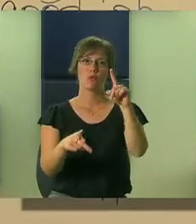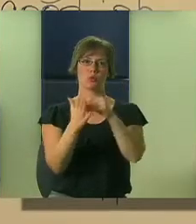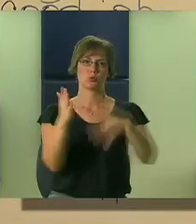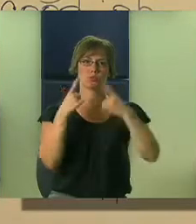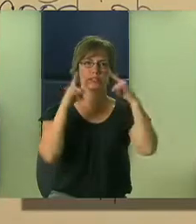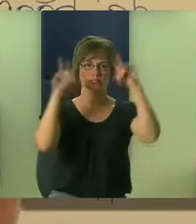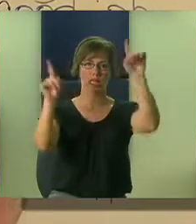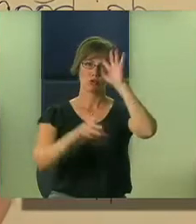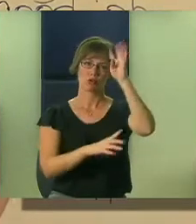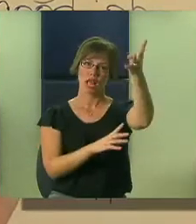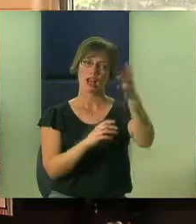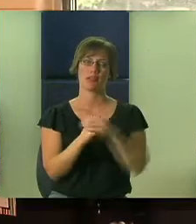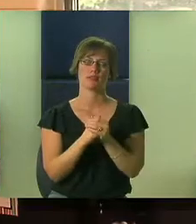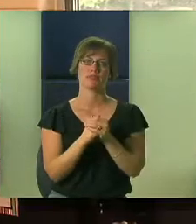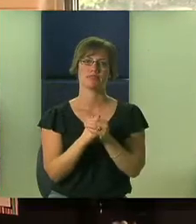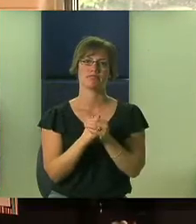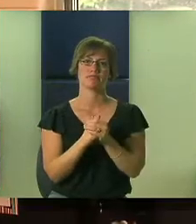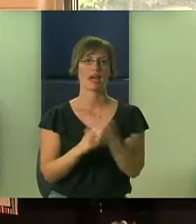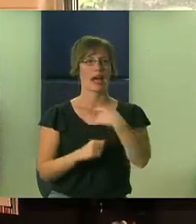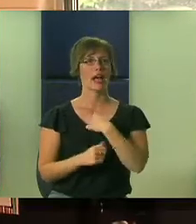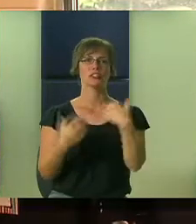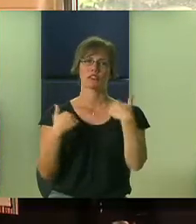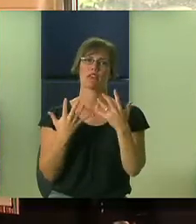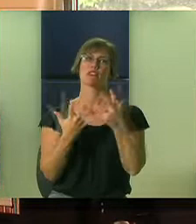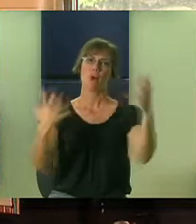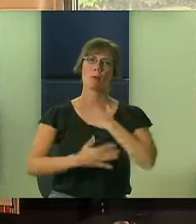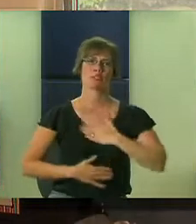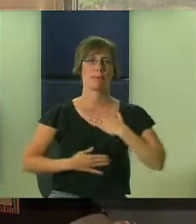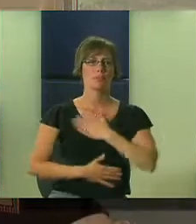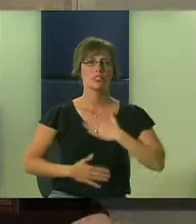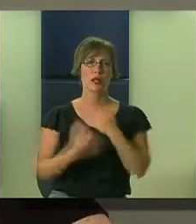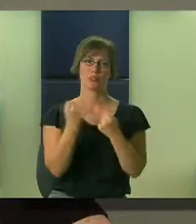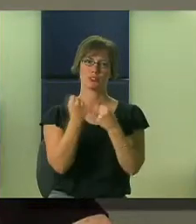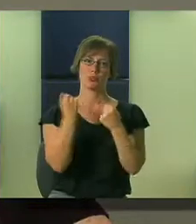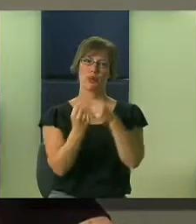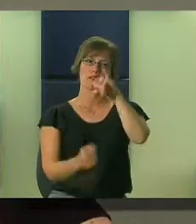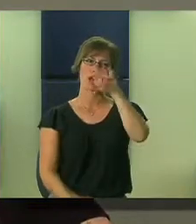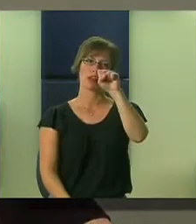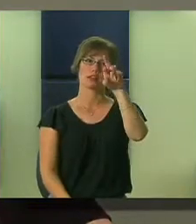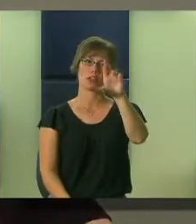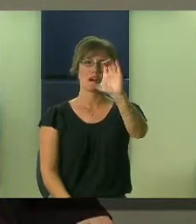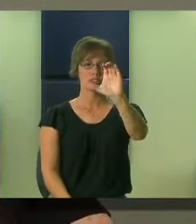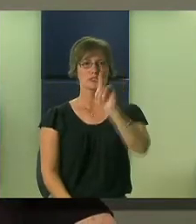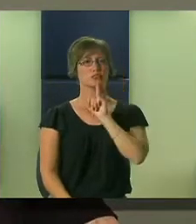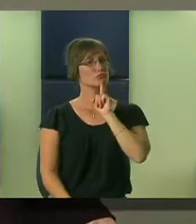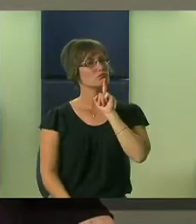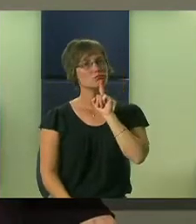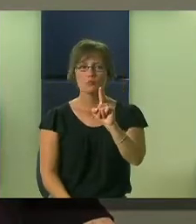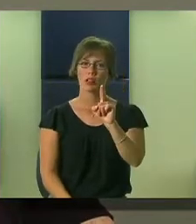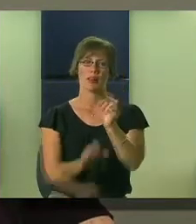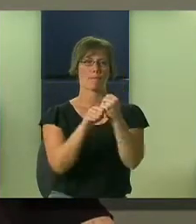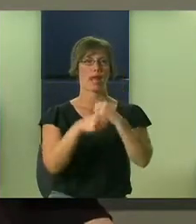are created. I just have so much appreciated the support of ISRC. It